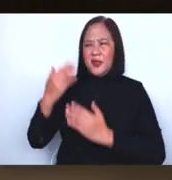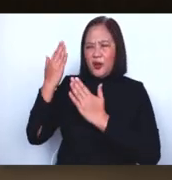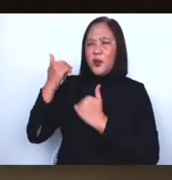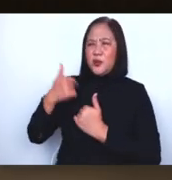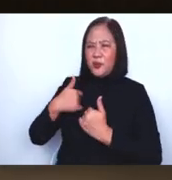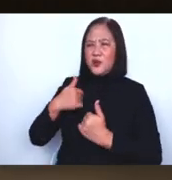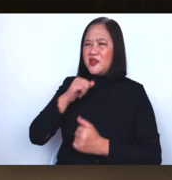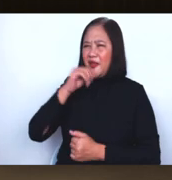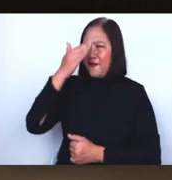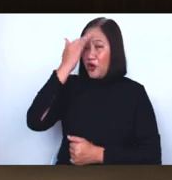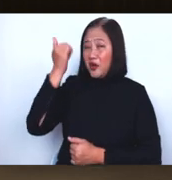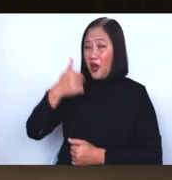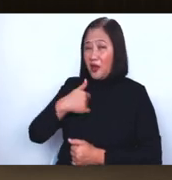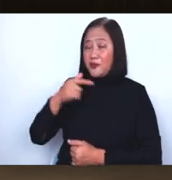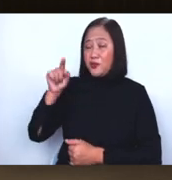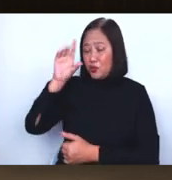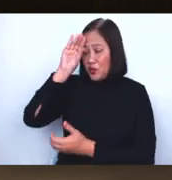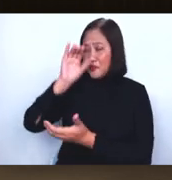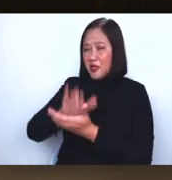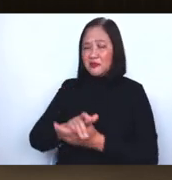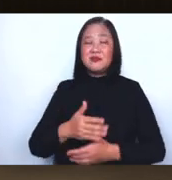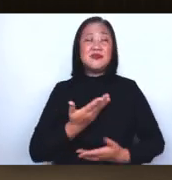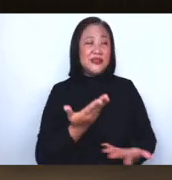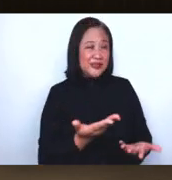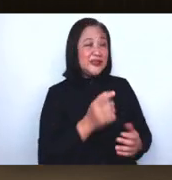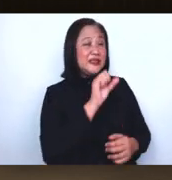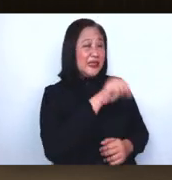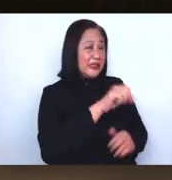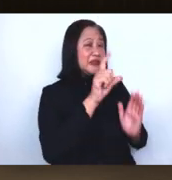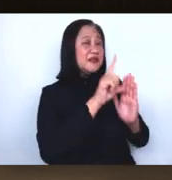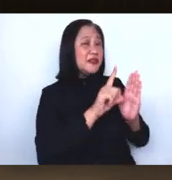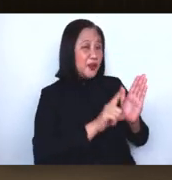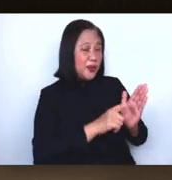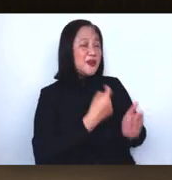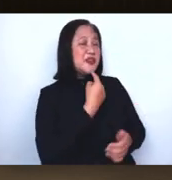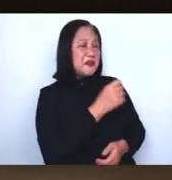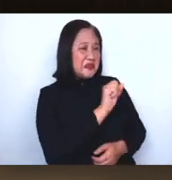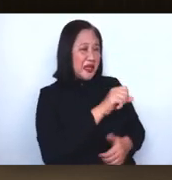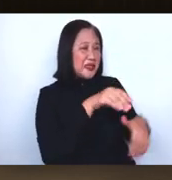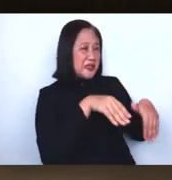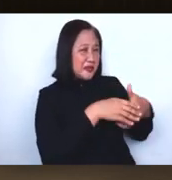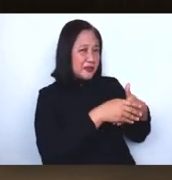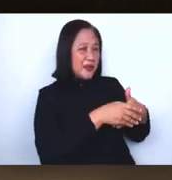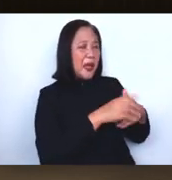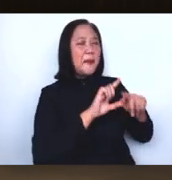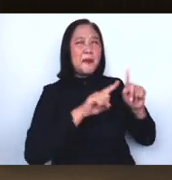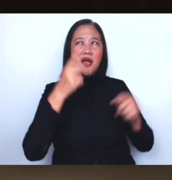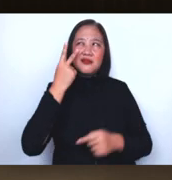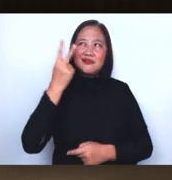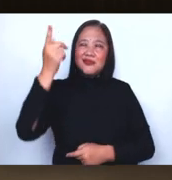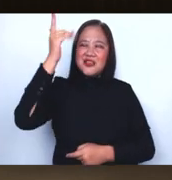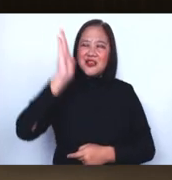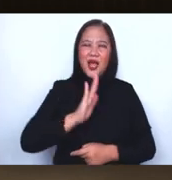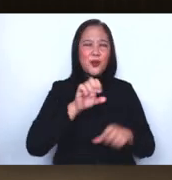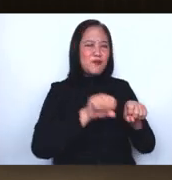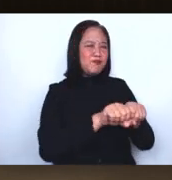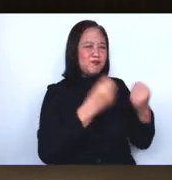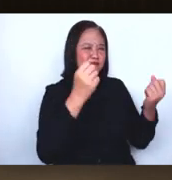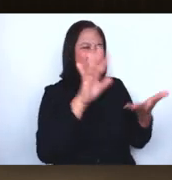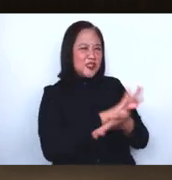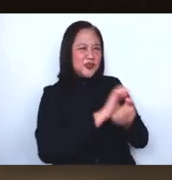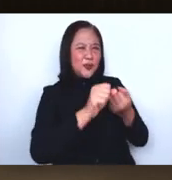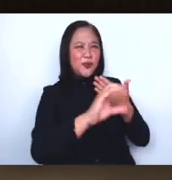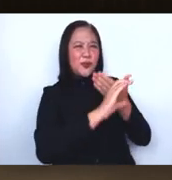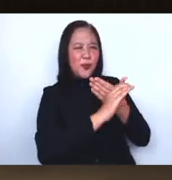I hope you still haven't forgotten that I'm still your husband. In the eyes of the law. But in the eyes of God, you broke the